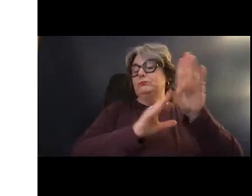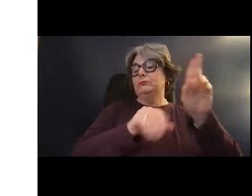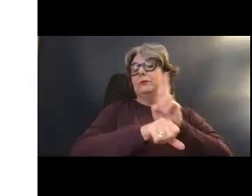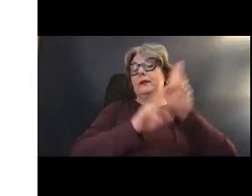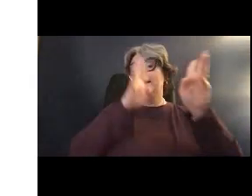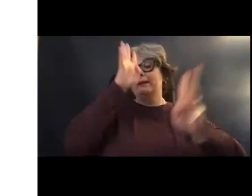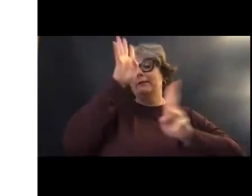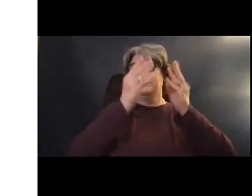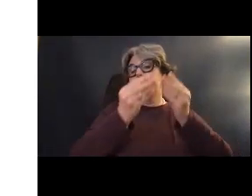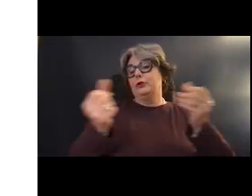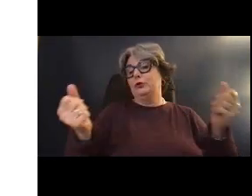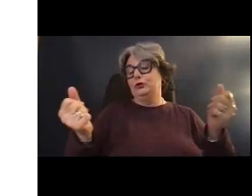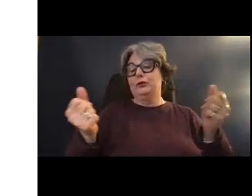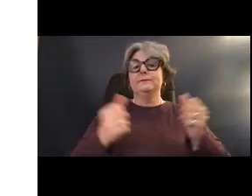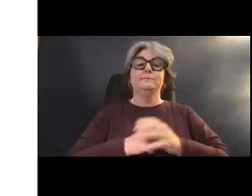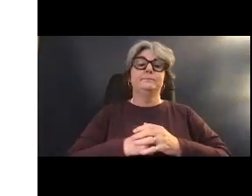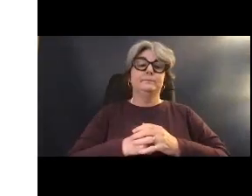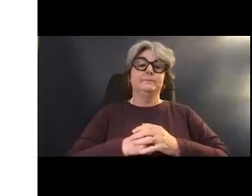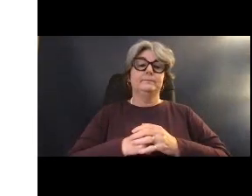innovative solutions.